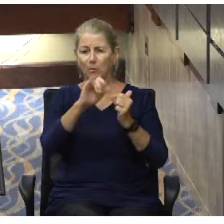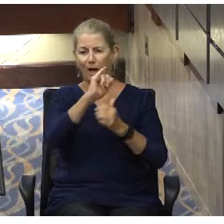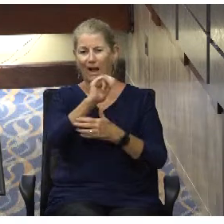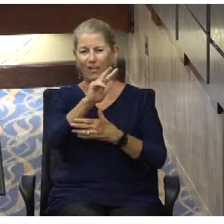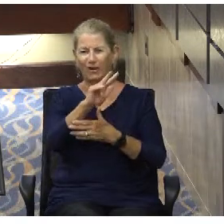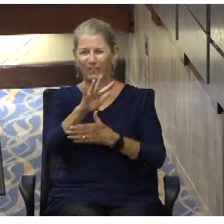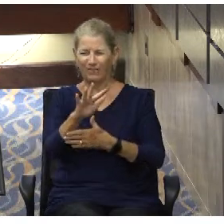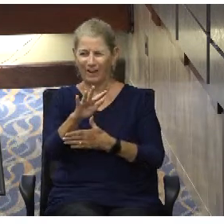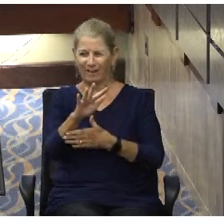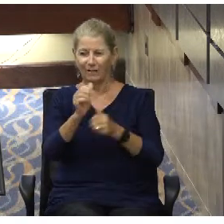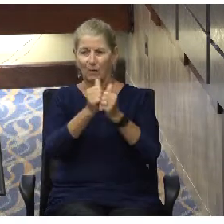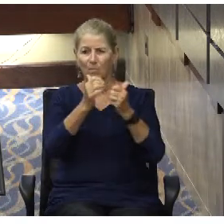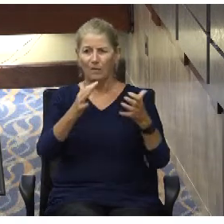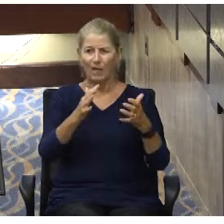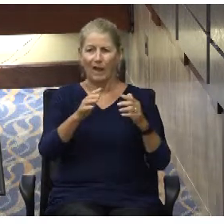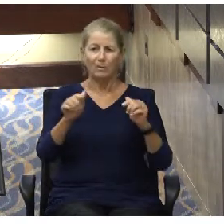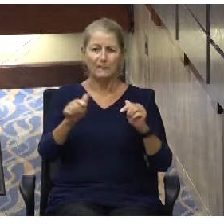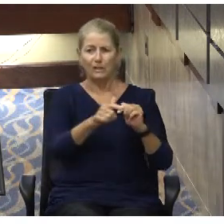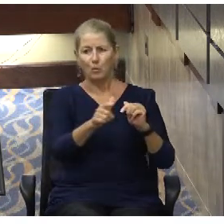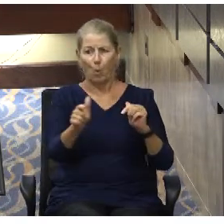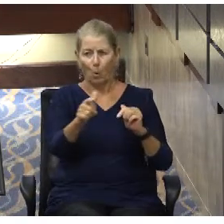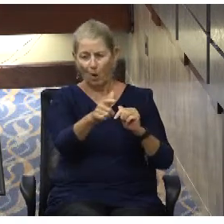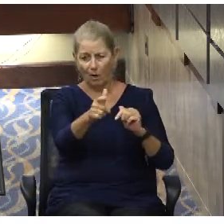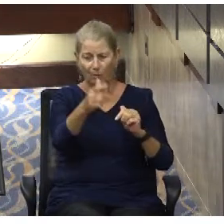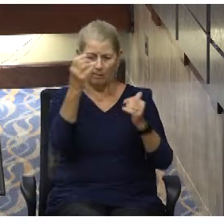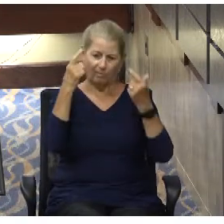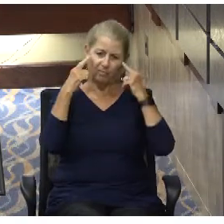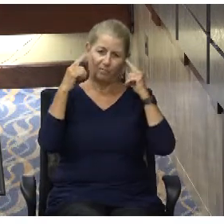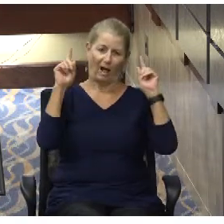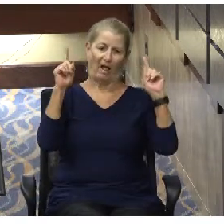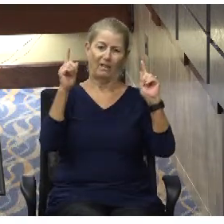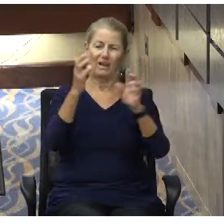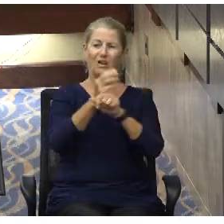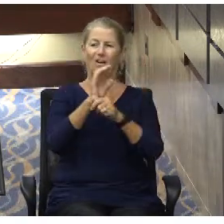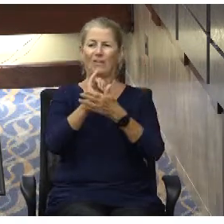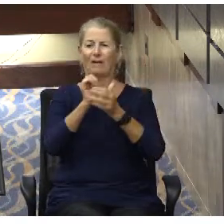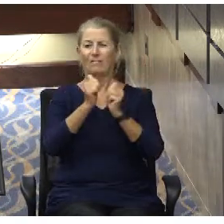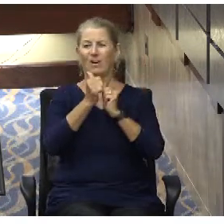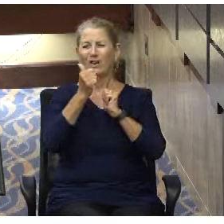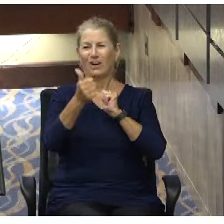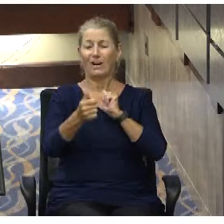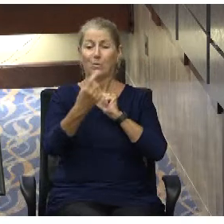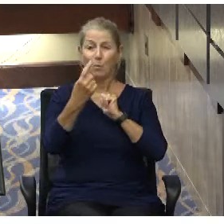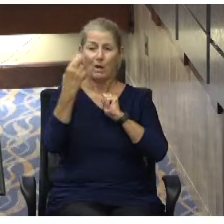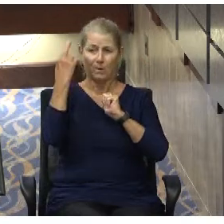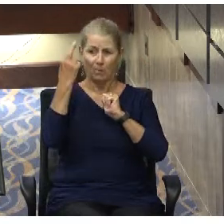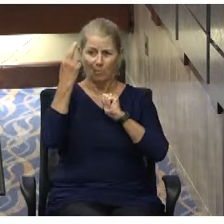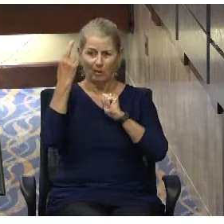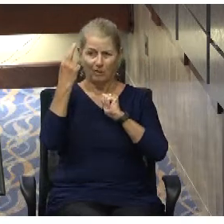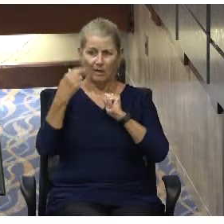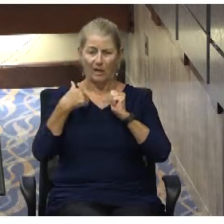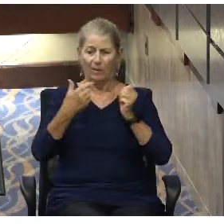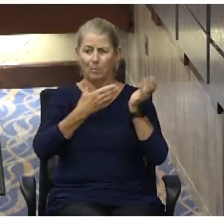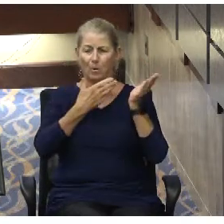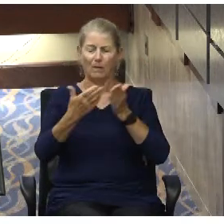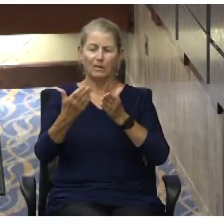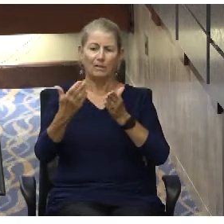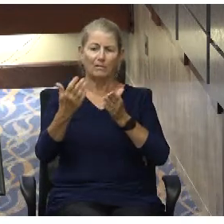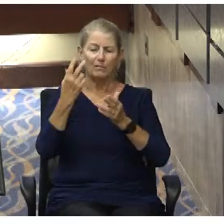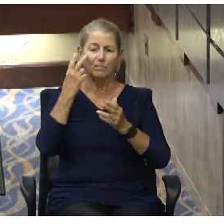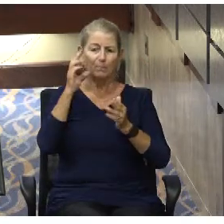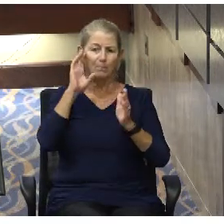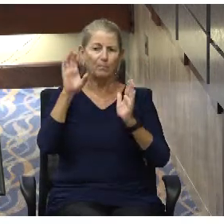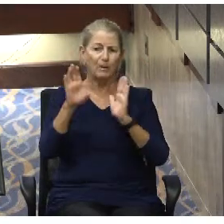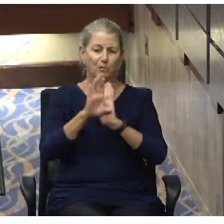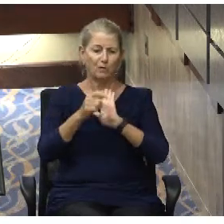right? Without getting detoured. We finally got that far, and one of the reasons I brought the visual aids to show you